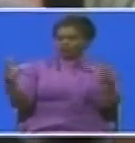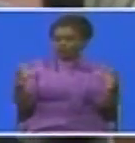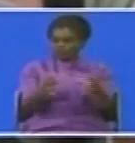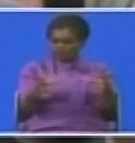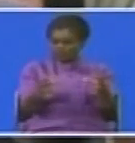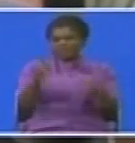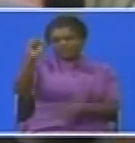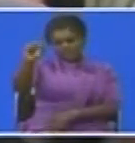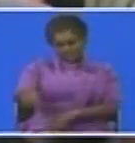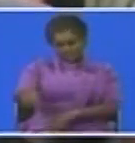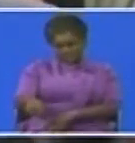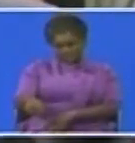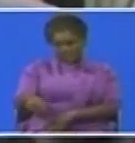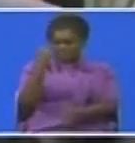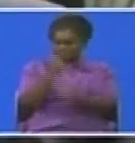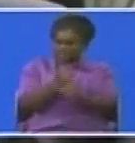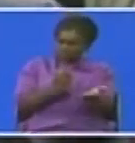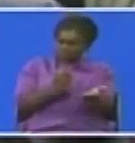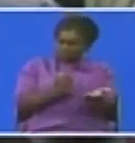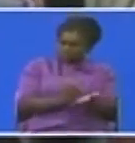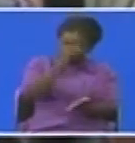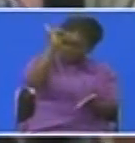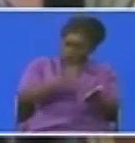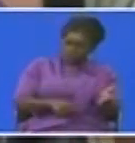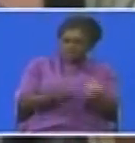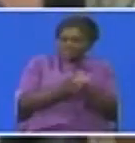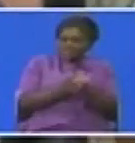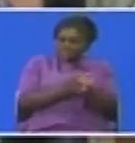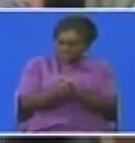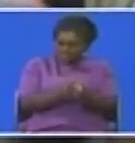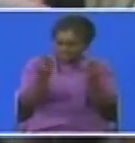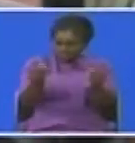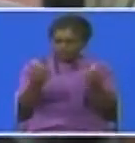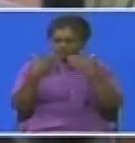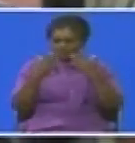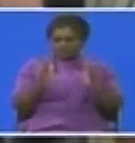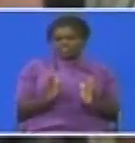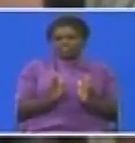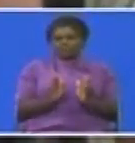community? And the answer is yes. We must make sure that their interests are taken care of.